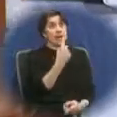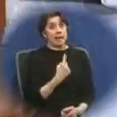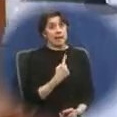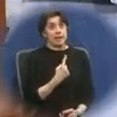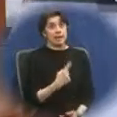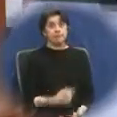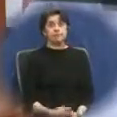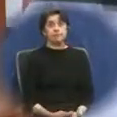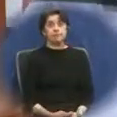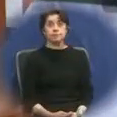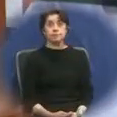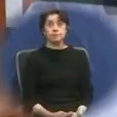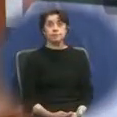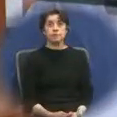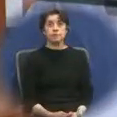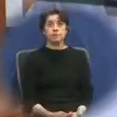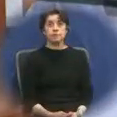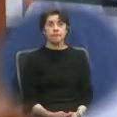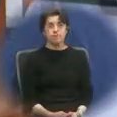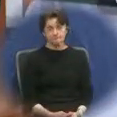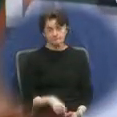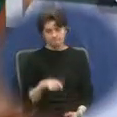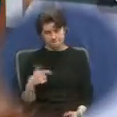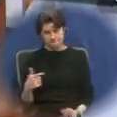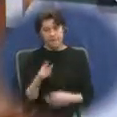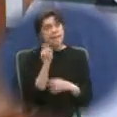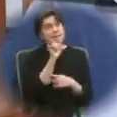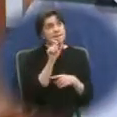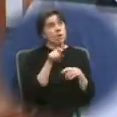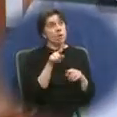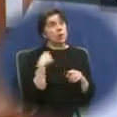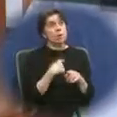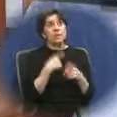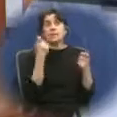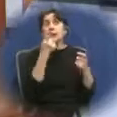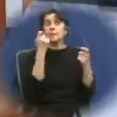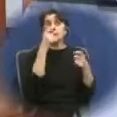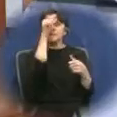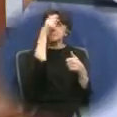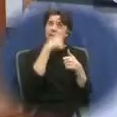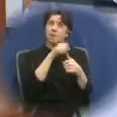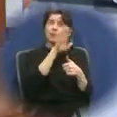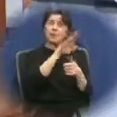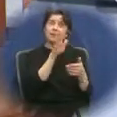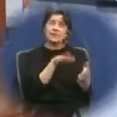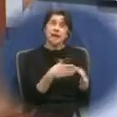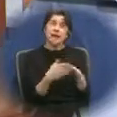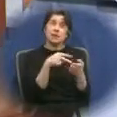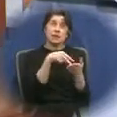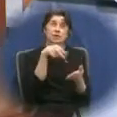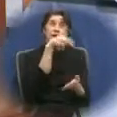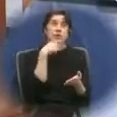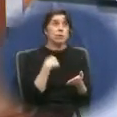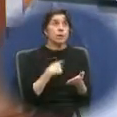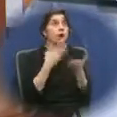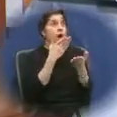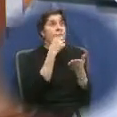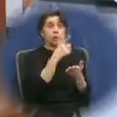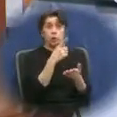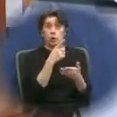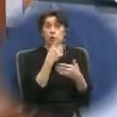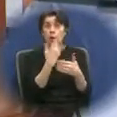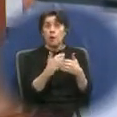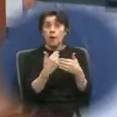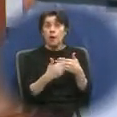again. Therefore, as we celebrate the memorial of his death and resurrection, we offer you, Lord, the bread of life and the chalice